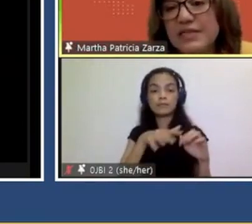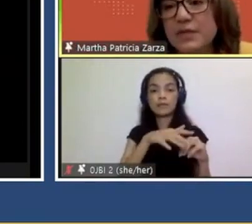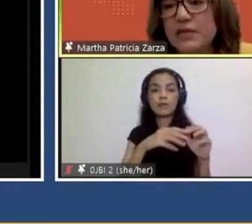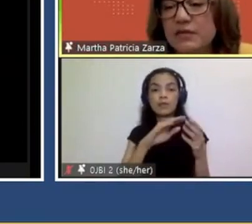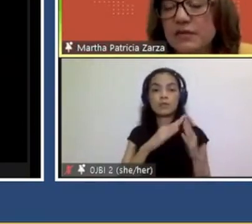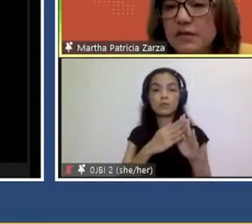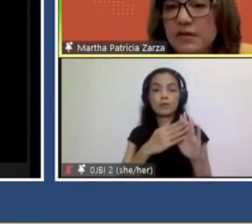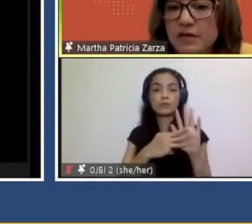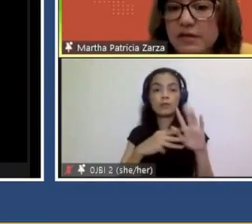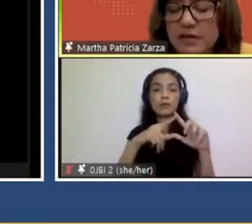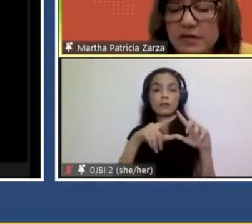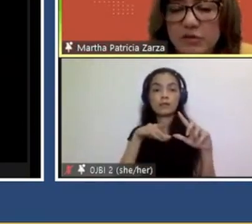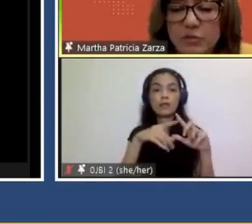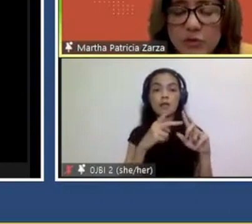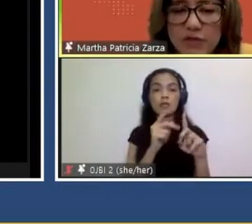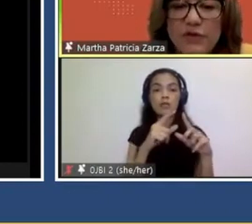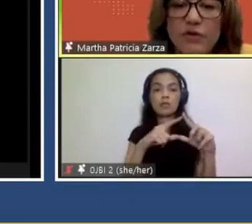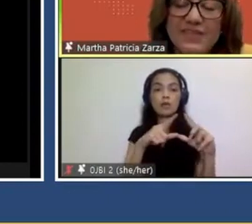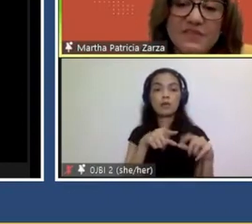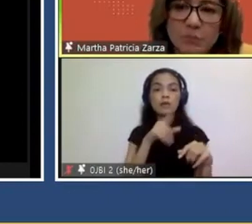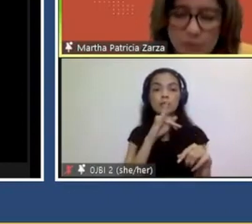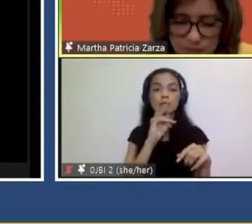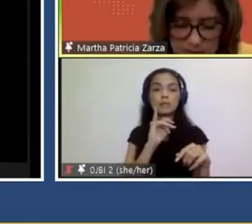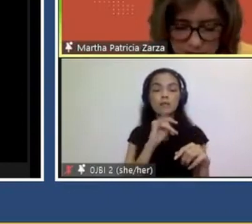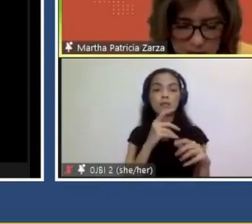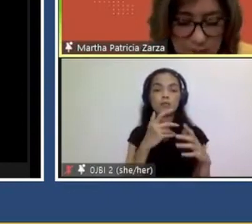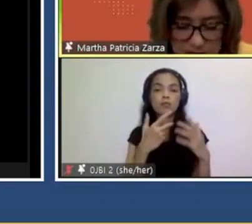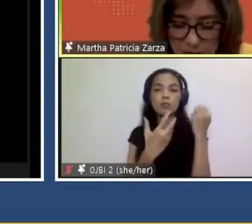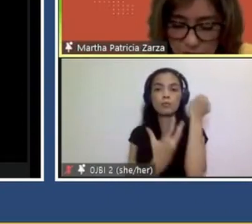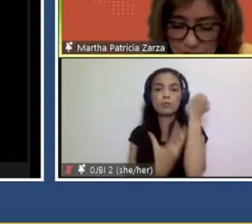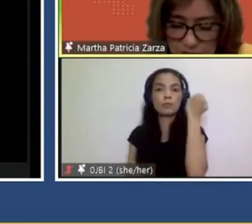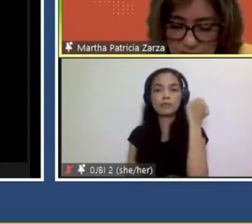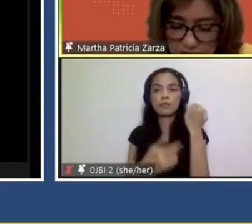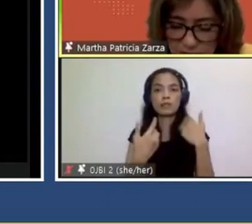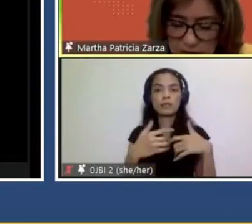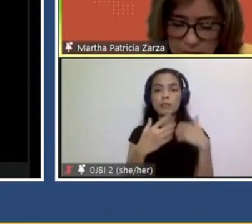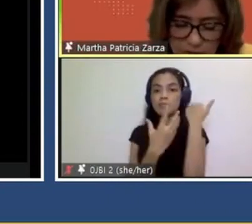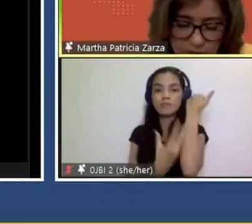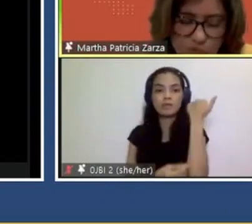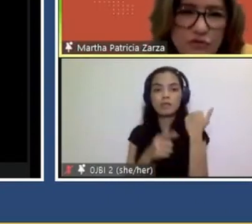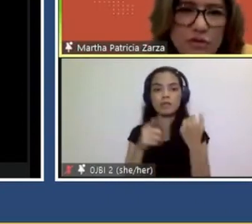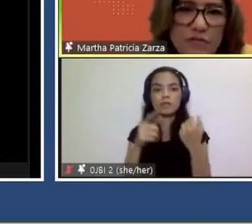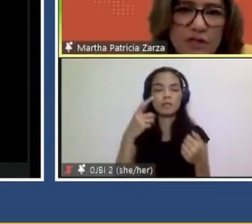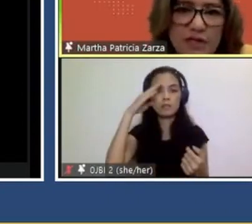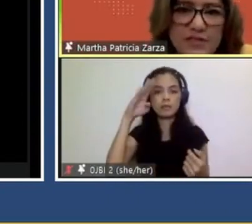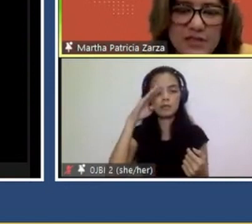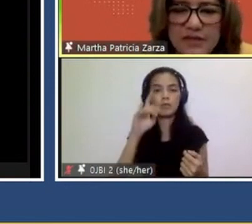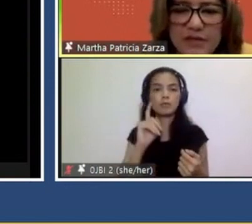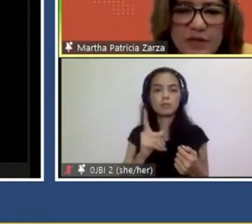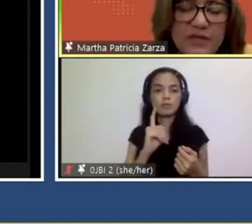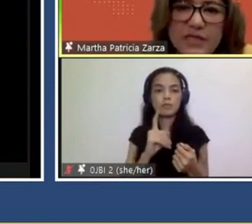represented as being a community of extreme poverty in Mexico, because there